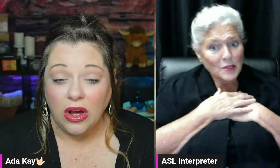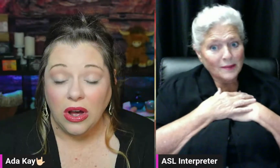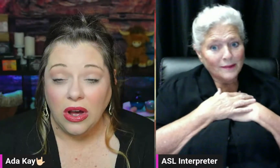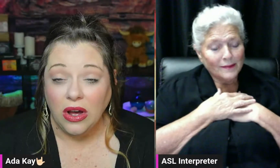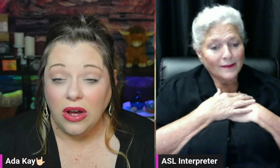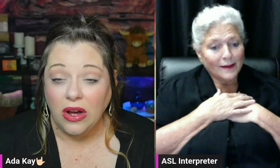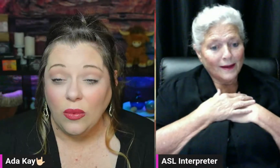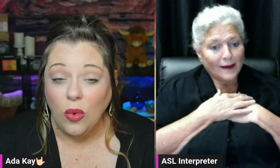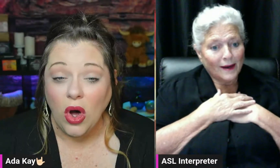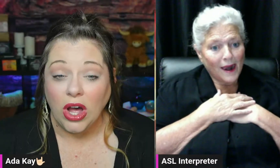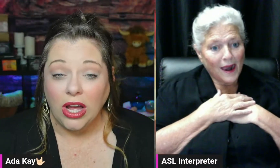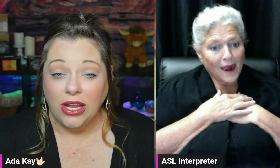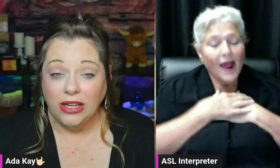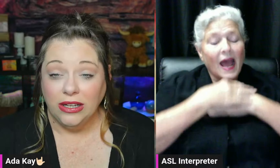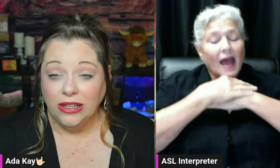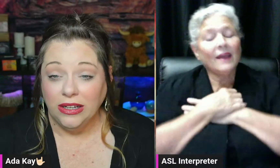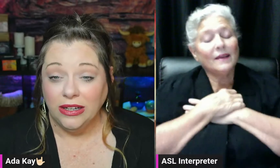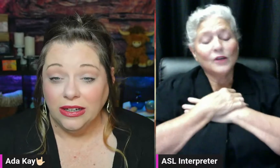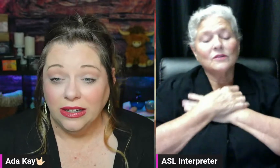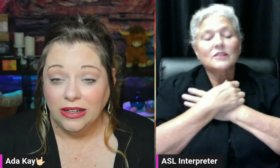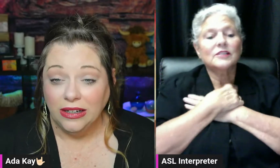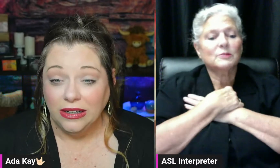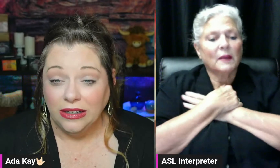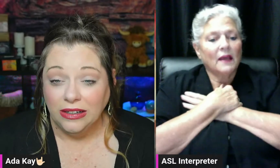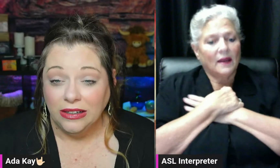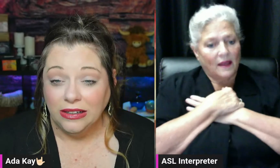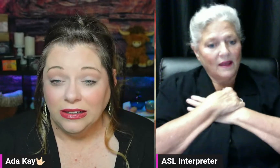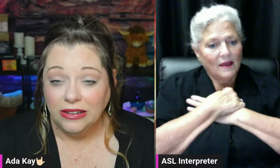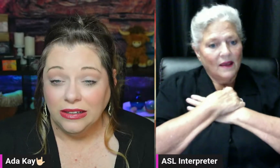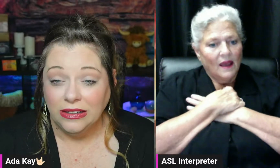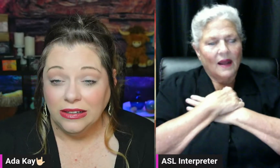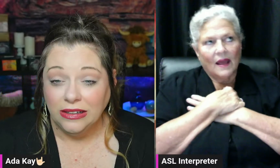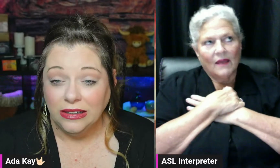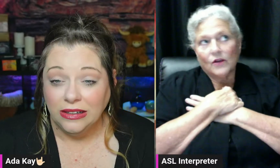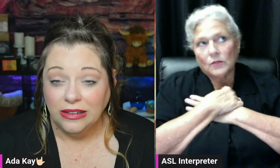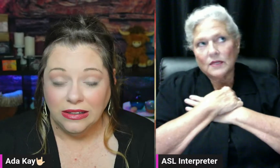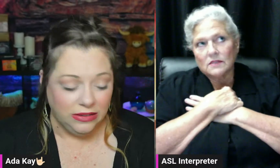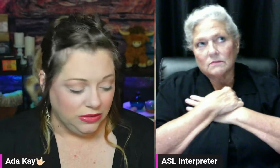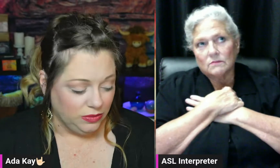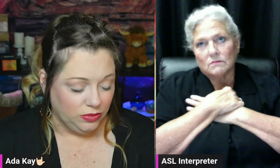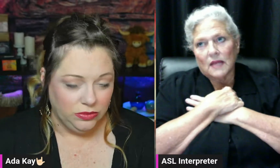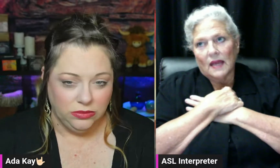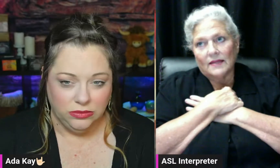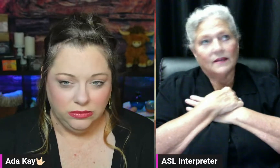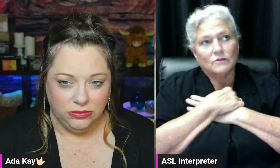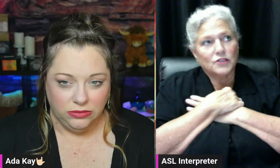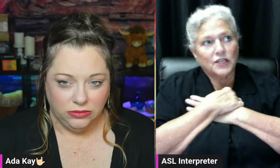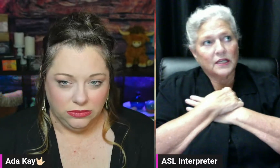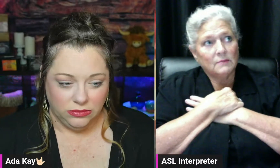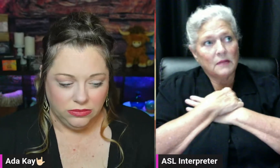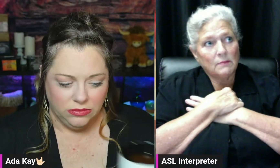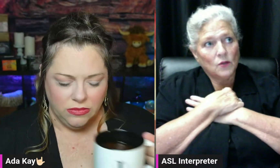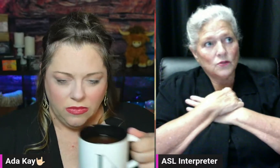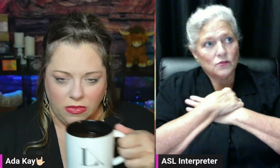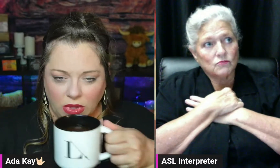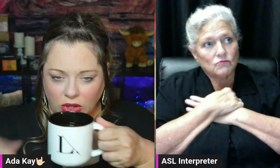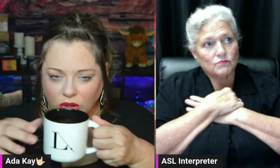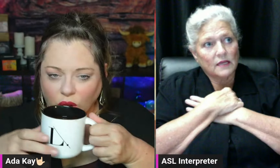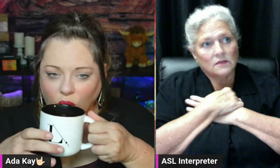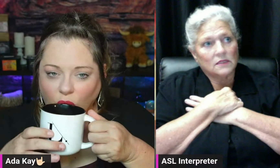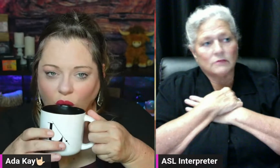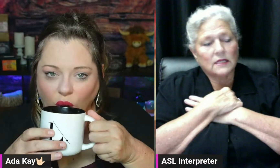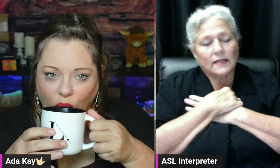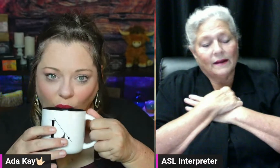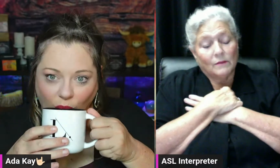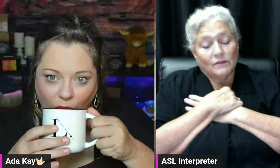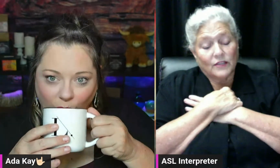ate? what? I had cooked spaghetti and I had thawed out some Adele's chicken meatballs